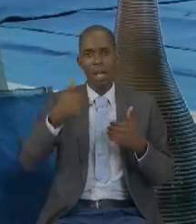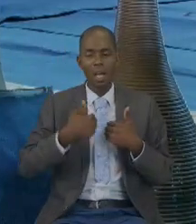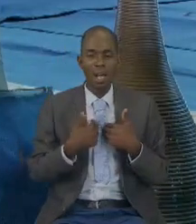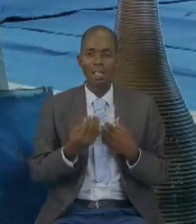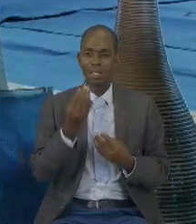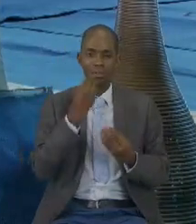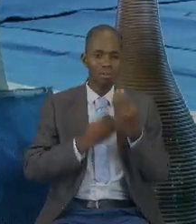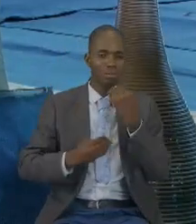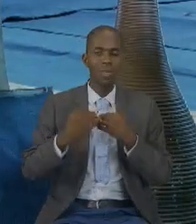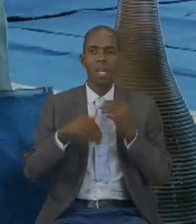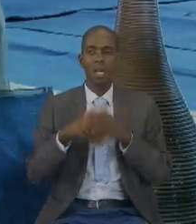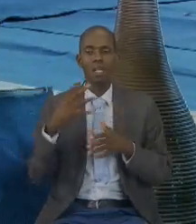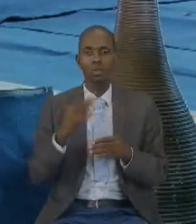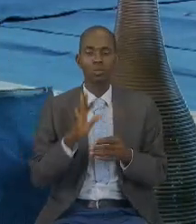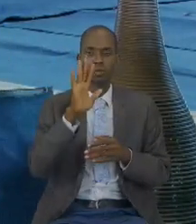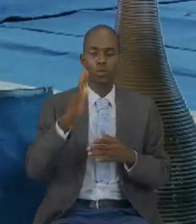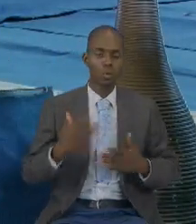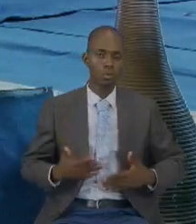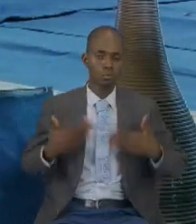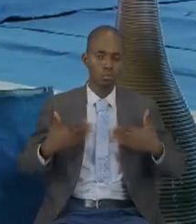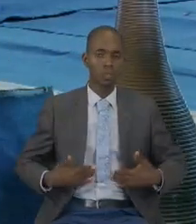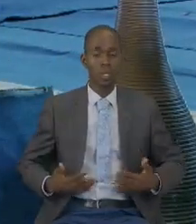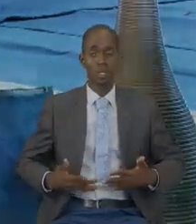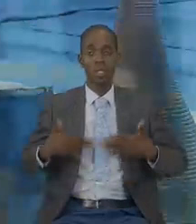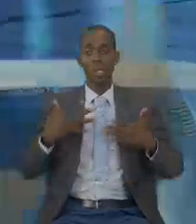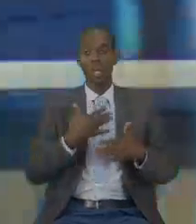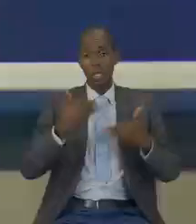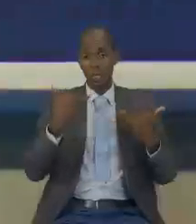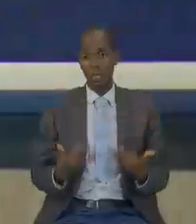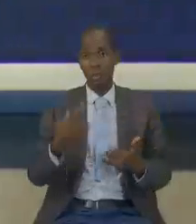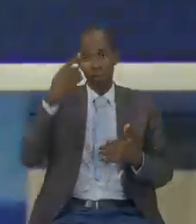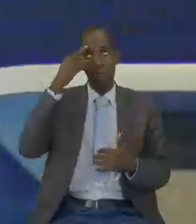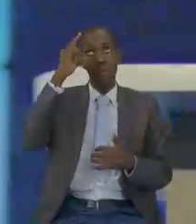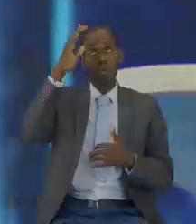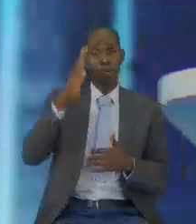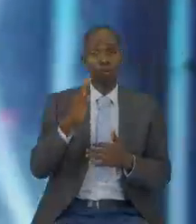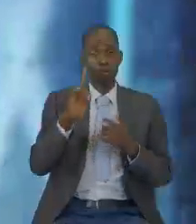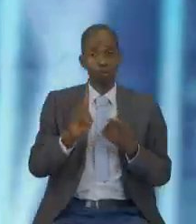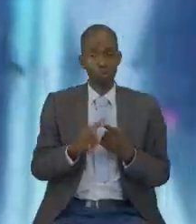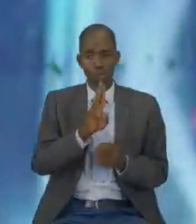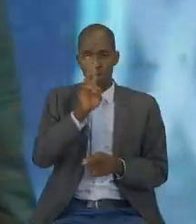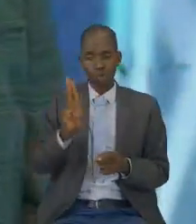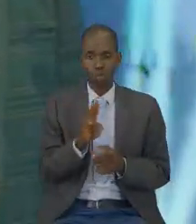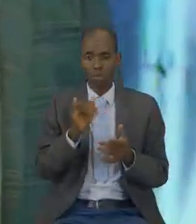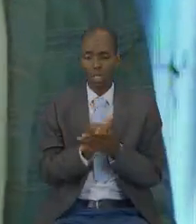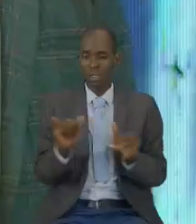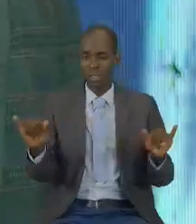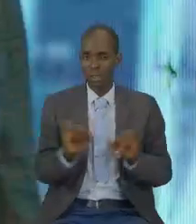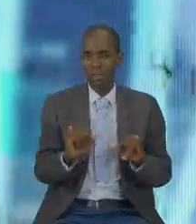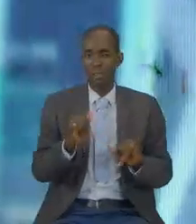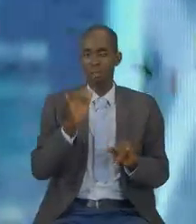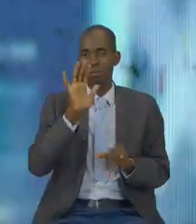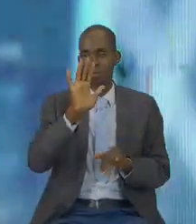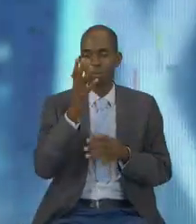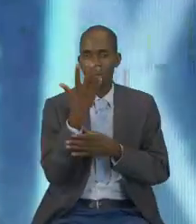of that plate, and for God now to use that same hand,